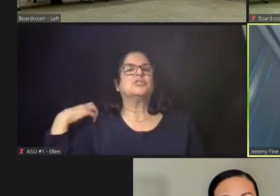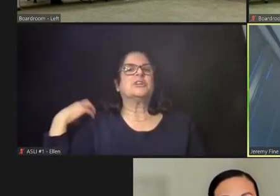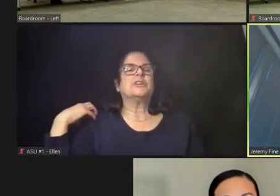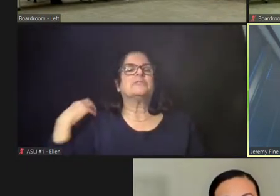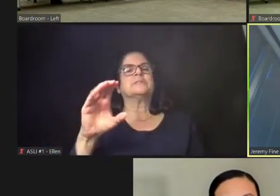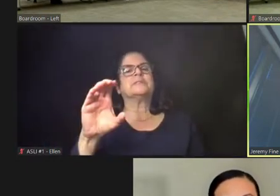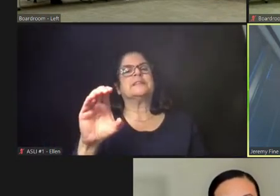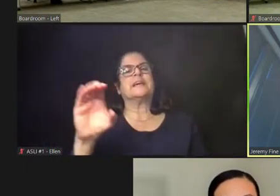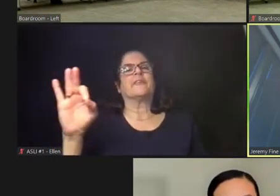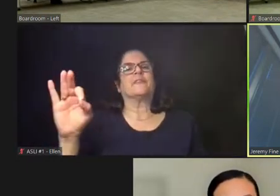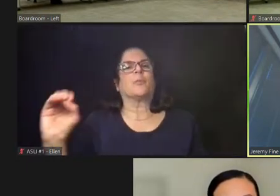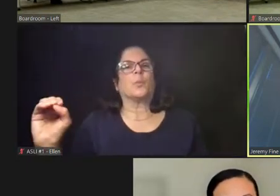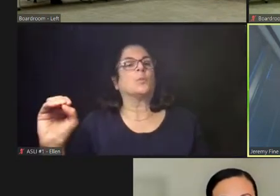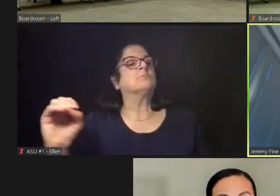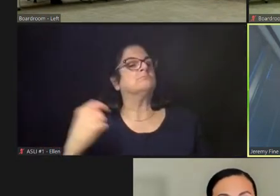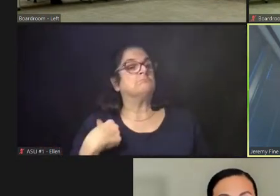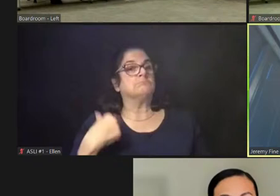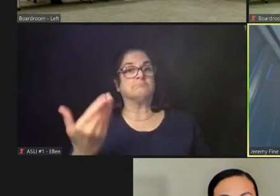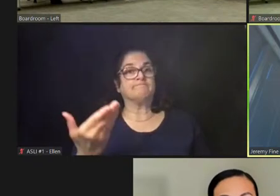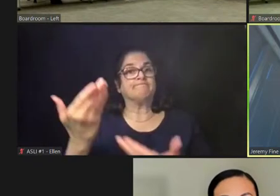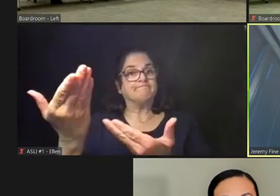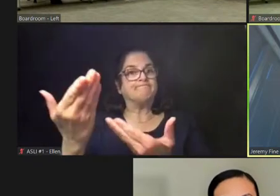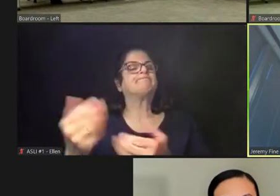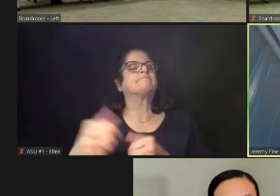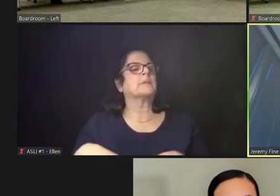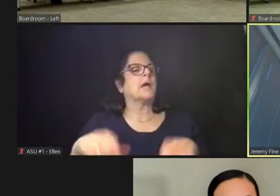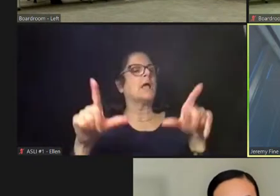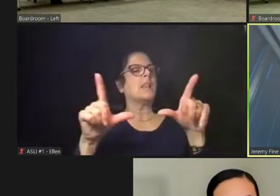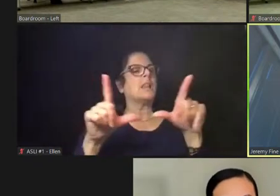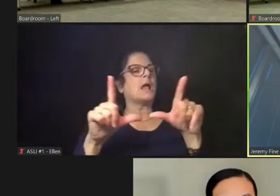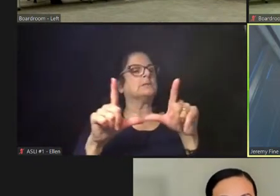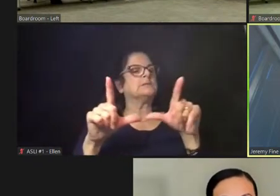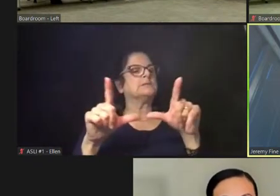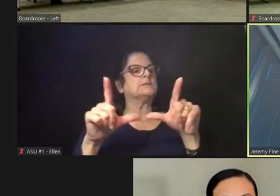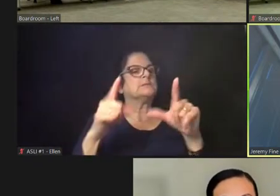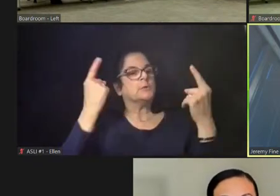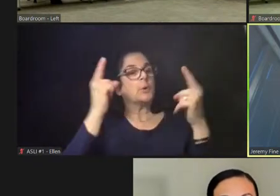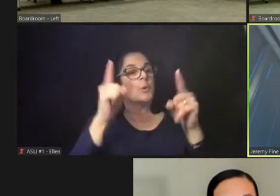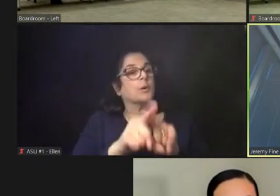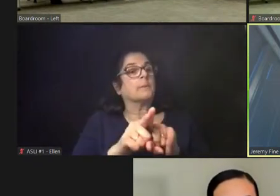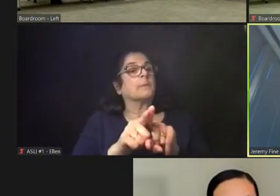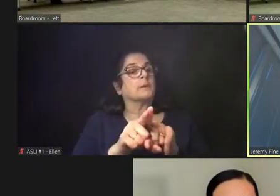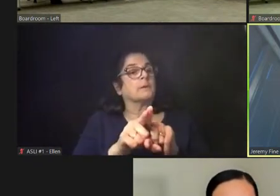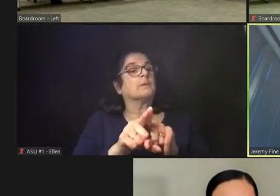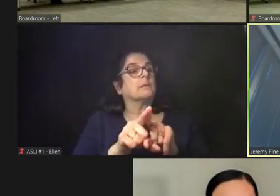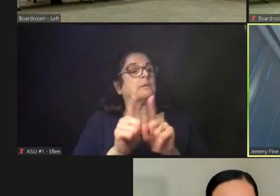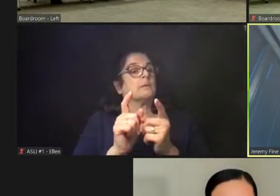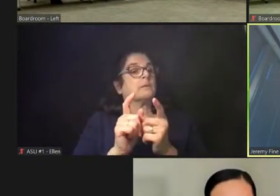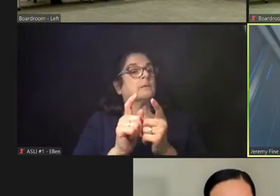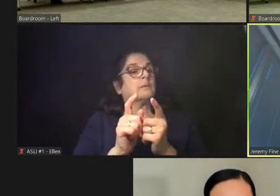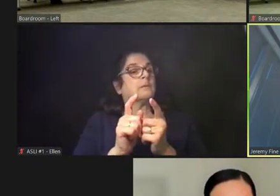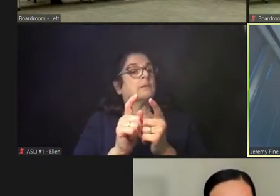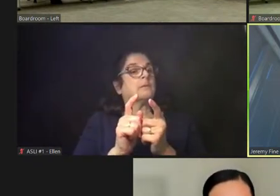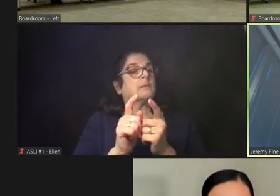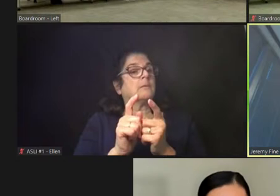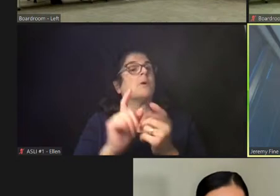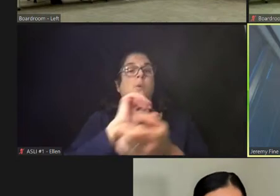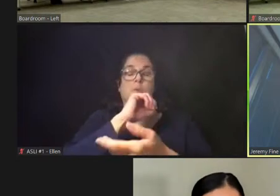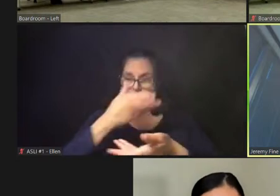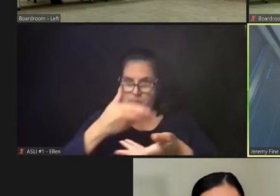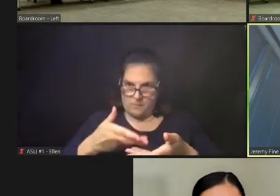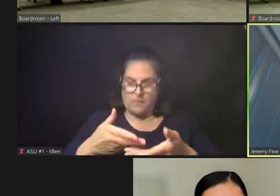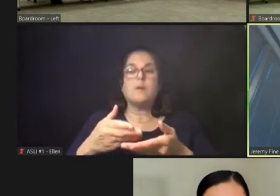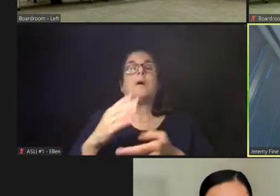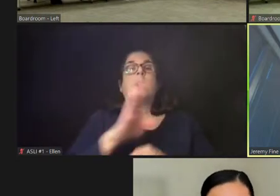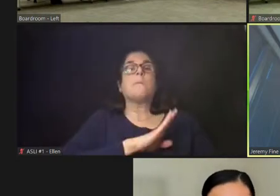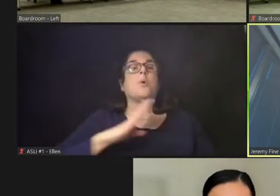for your consideration an amendment to the license agreement with Mobile Cubes LLC. The license agreement, which was approved by the board in February